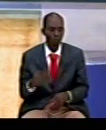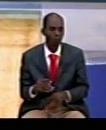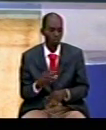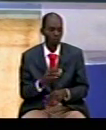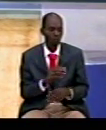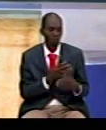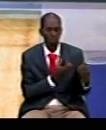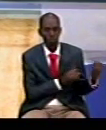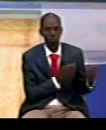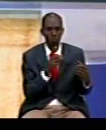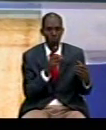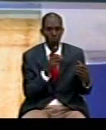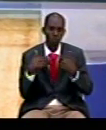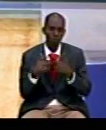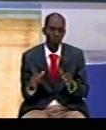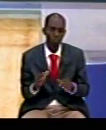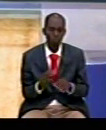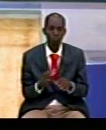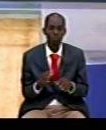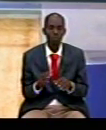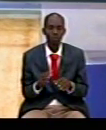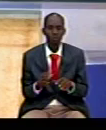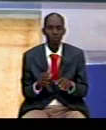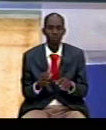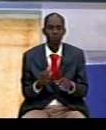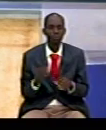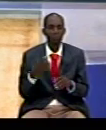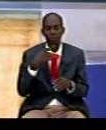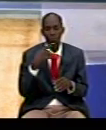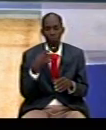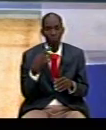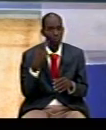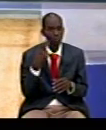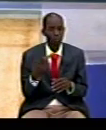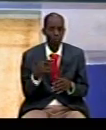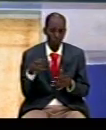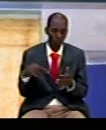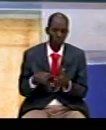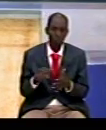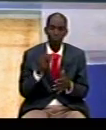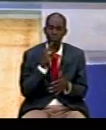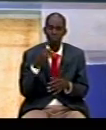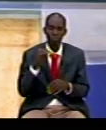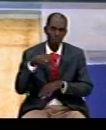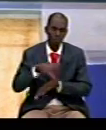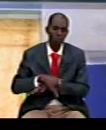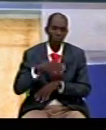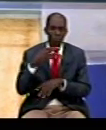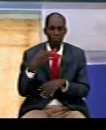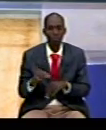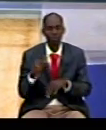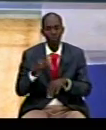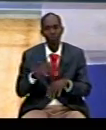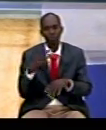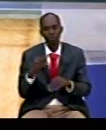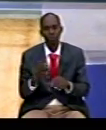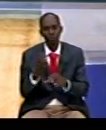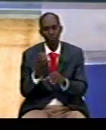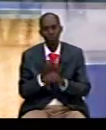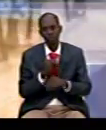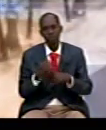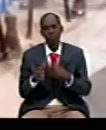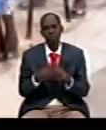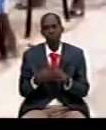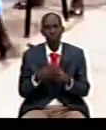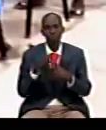have lost, all the confidence you have lost, it's a night of the touch of recovery. A